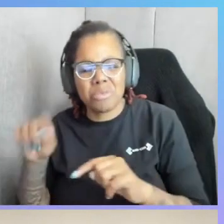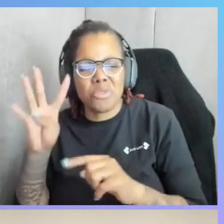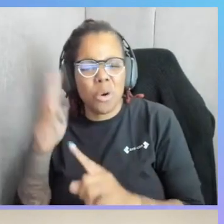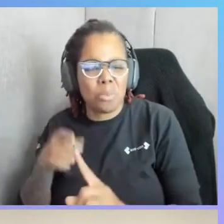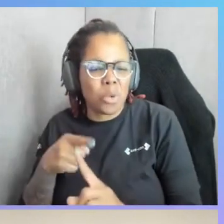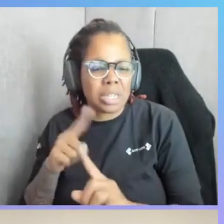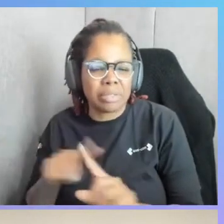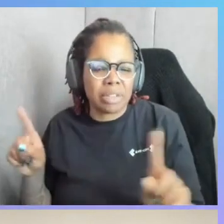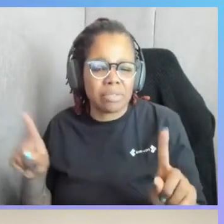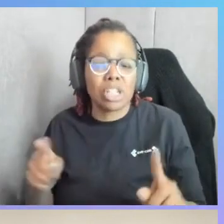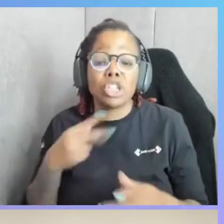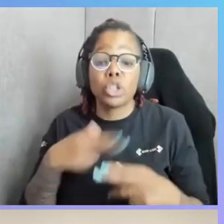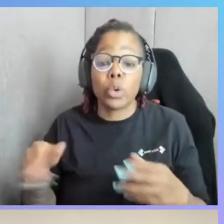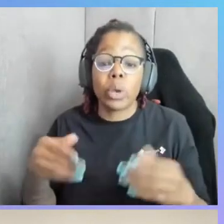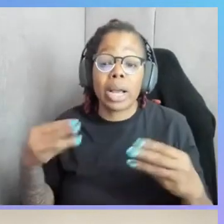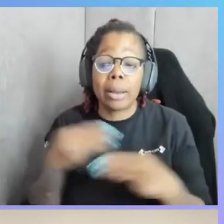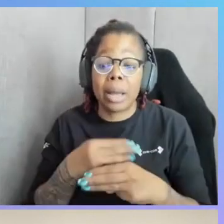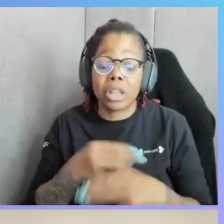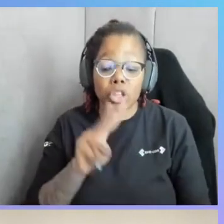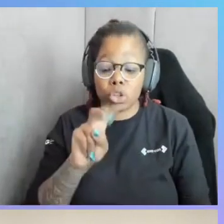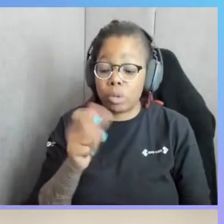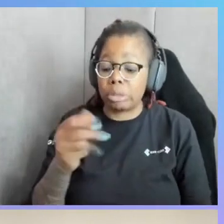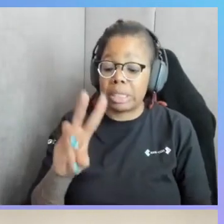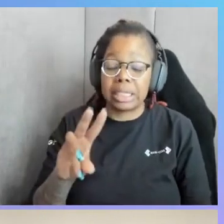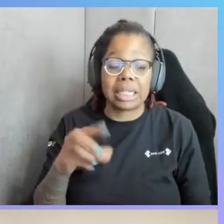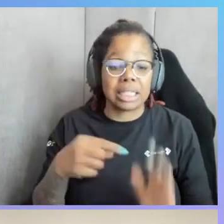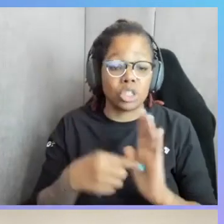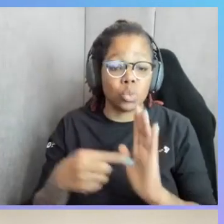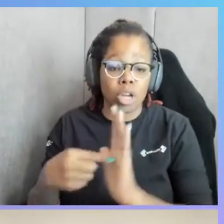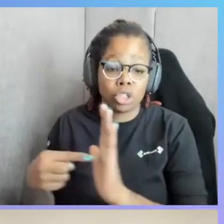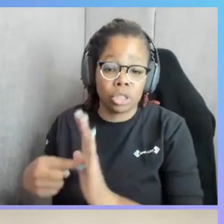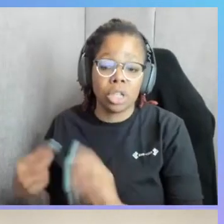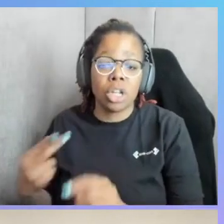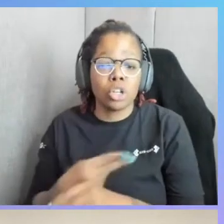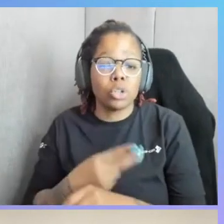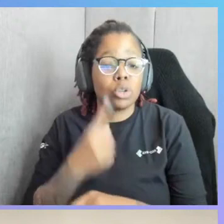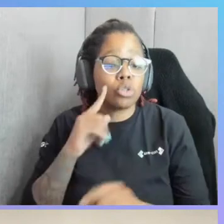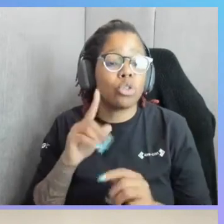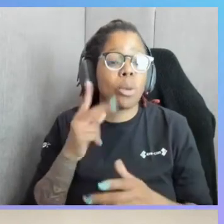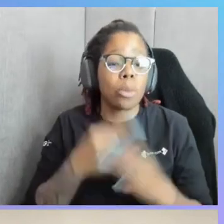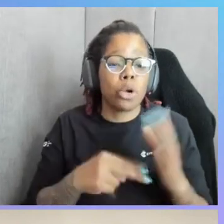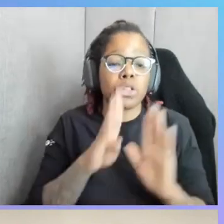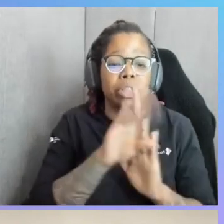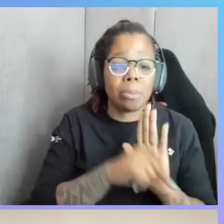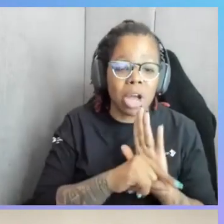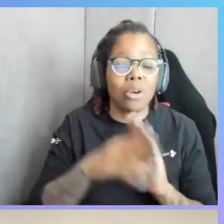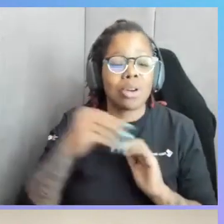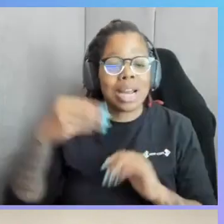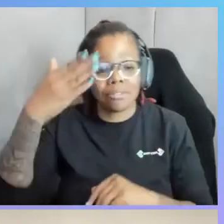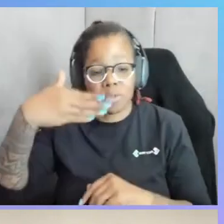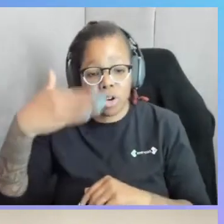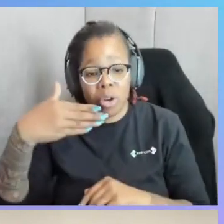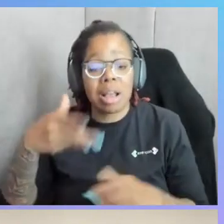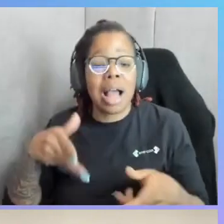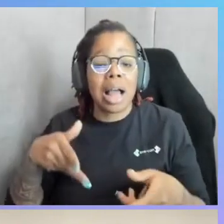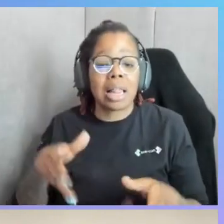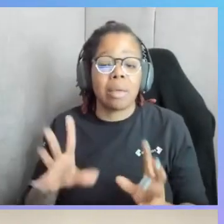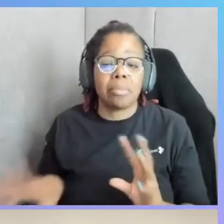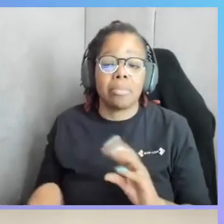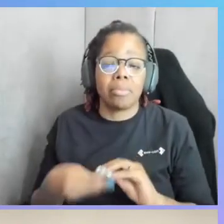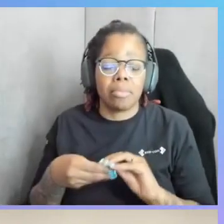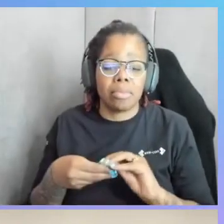quick math, 216 swatches used as both the background and foreground gave me a total